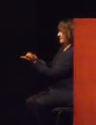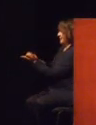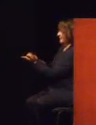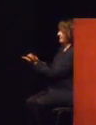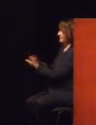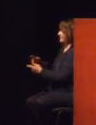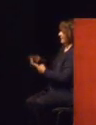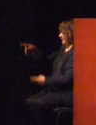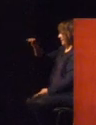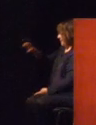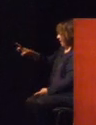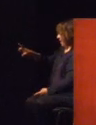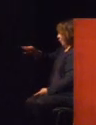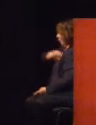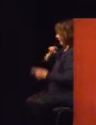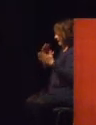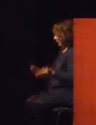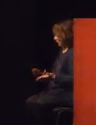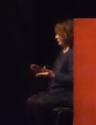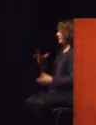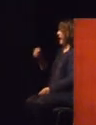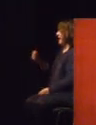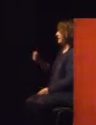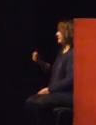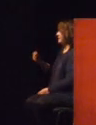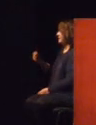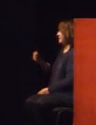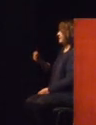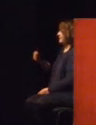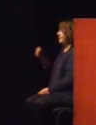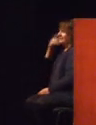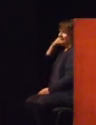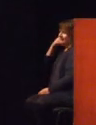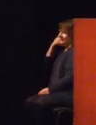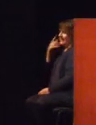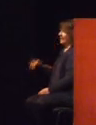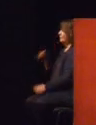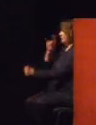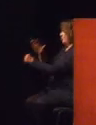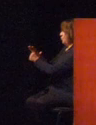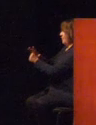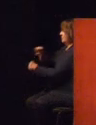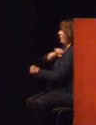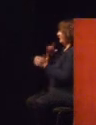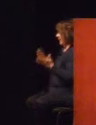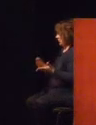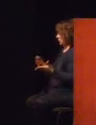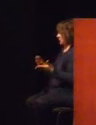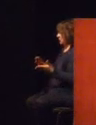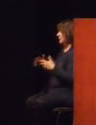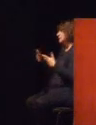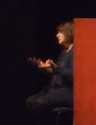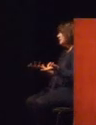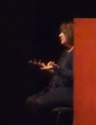Pell qualifiers and the California Promise qualifiers. And so